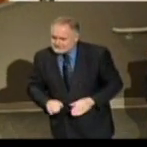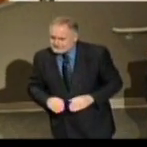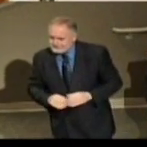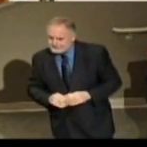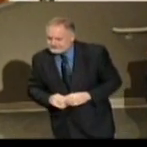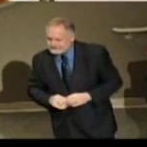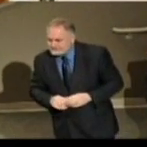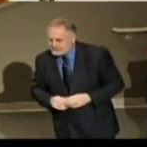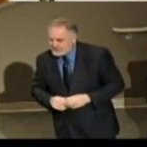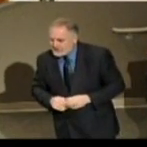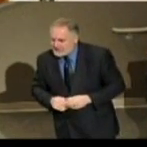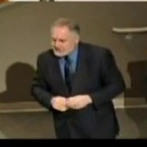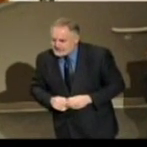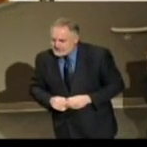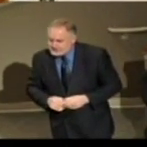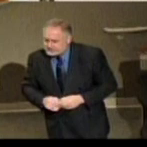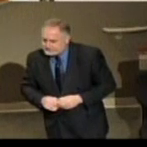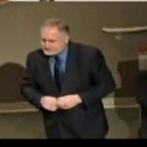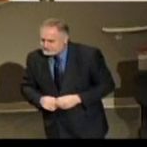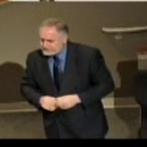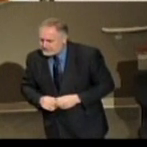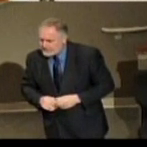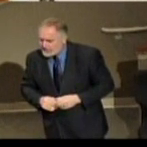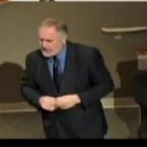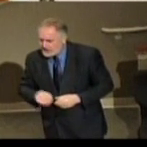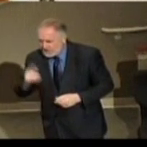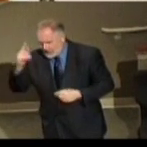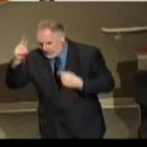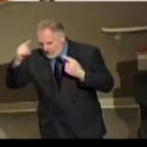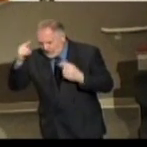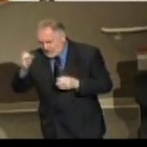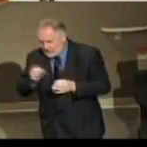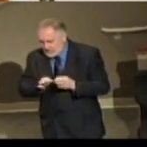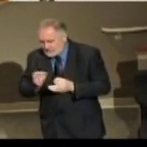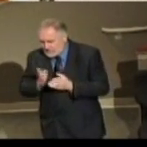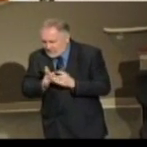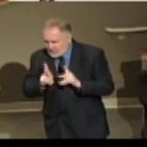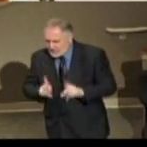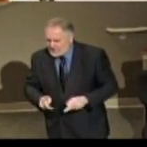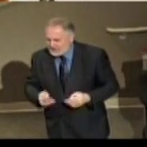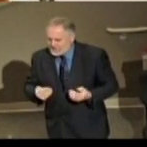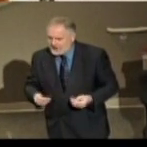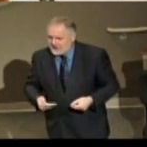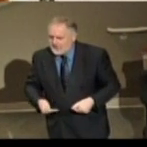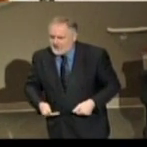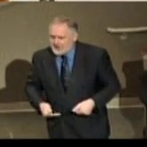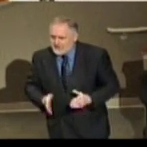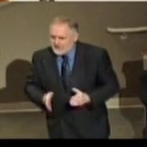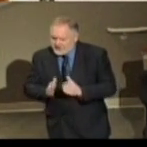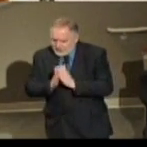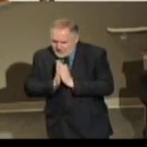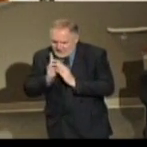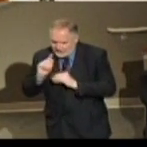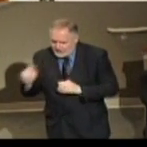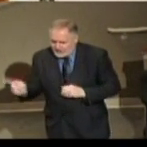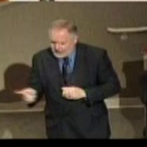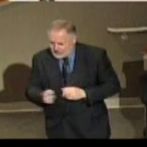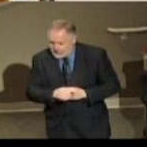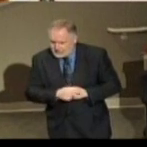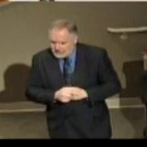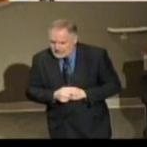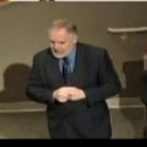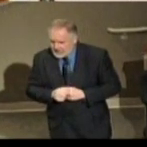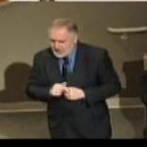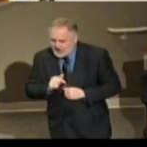you. Take your hands down. I wonder if there's one here that would give me the privilege of praying for you. I